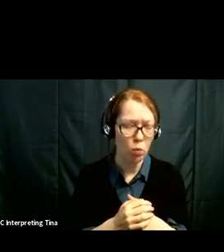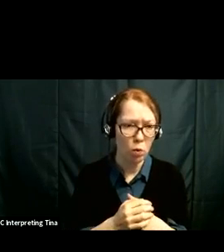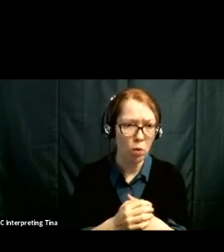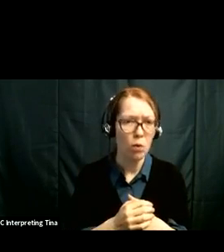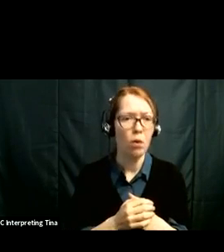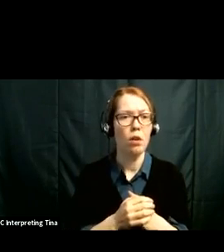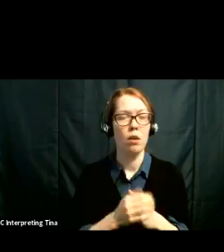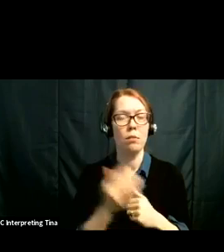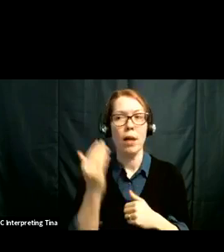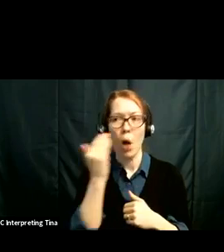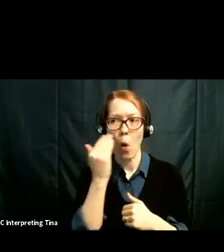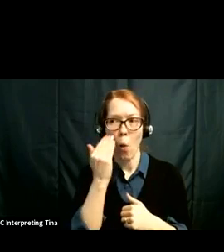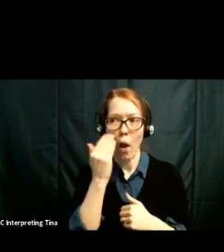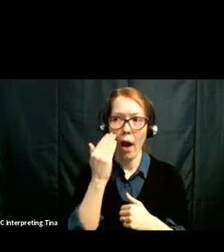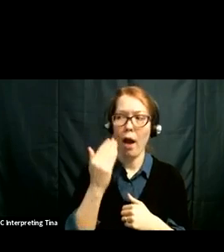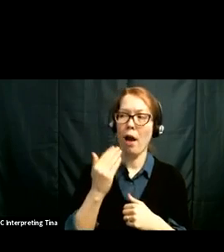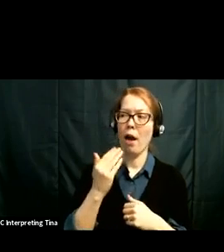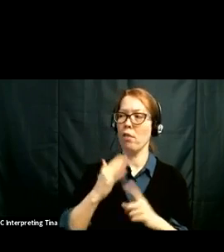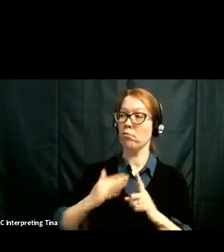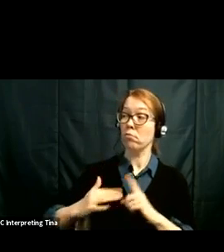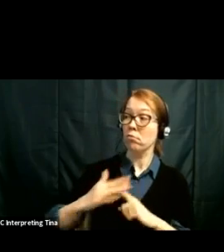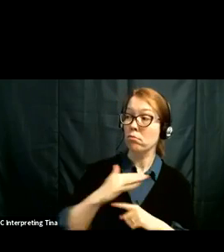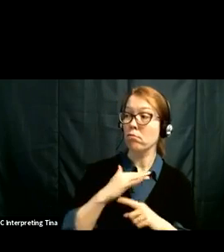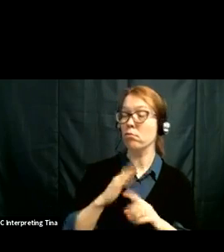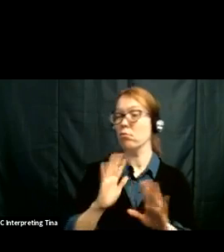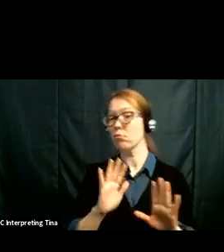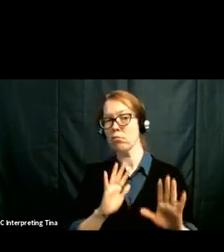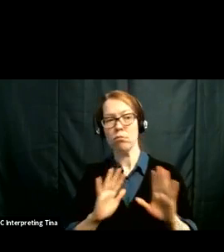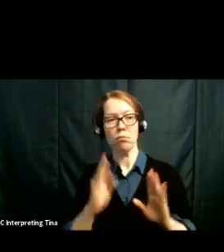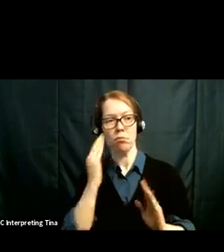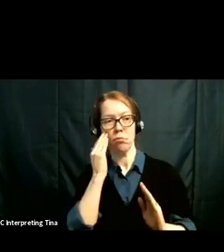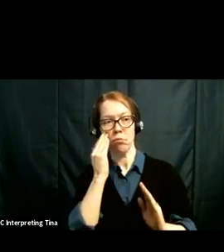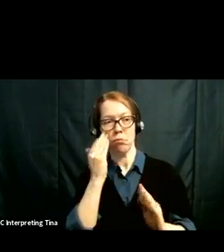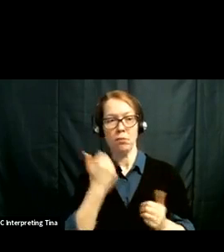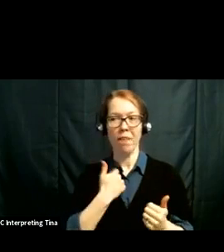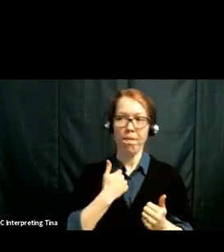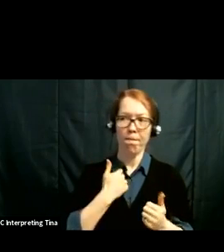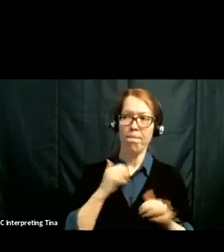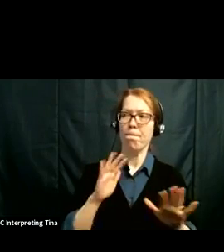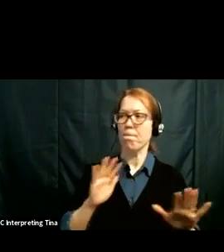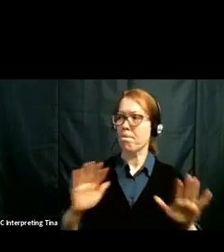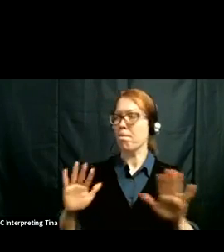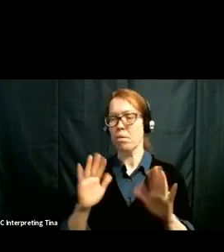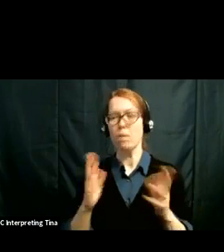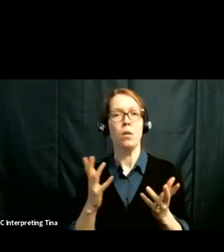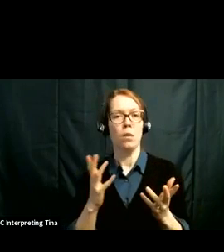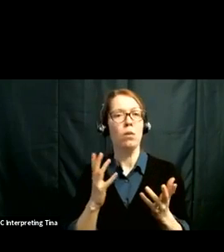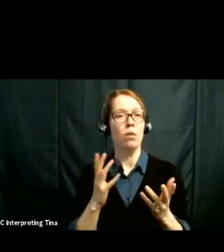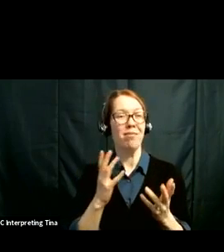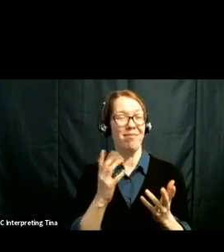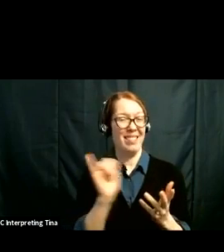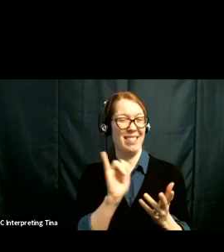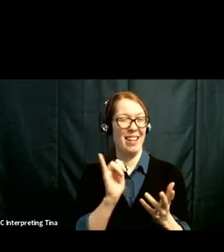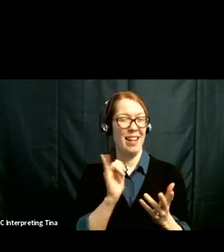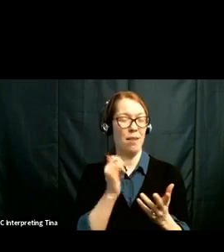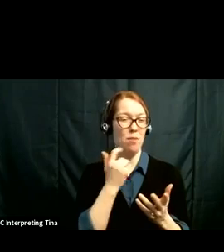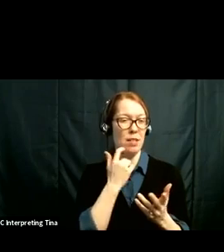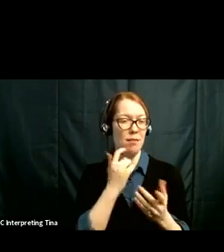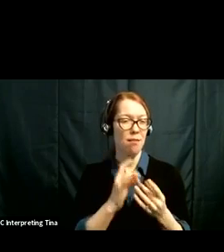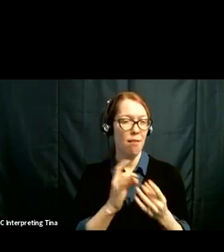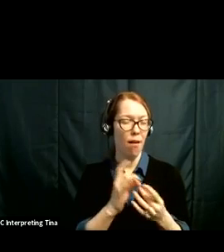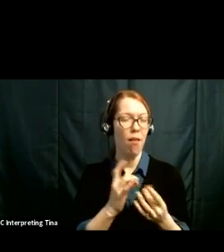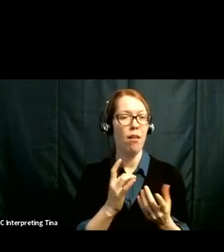being very aware of your surroundings. And I think, as was mentioned before,